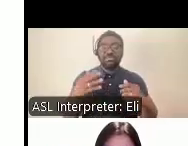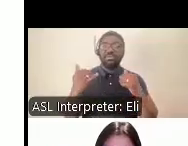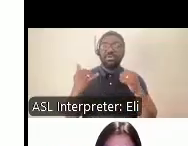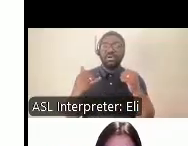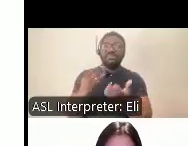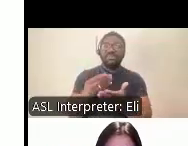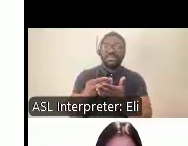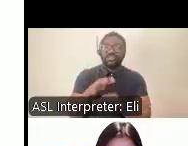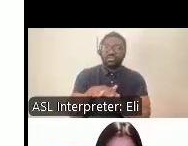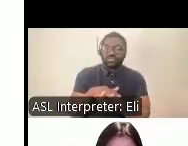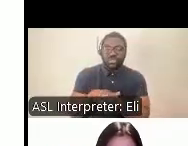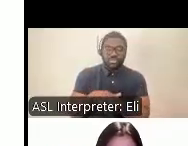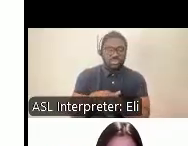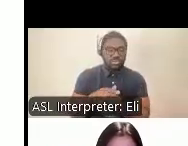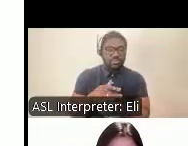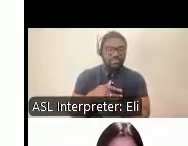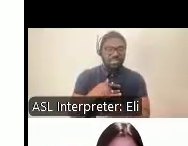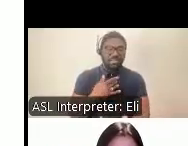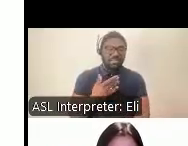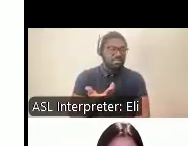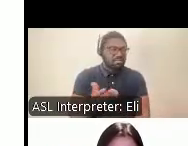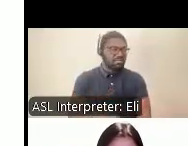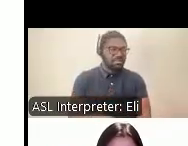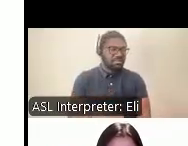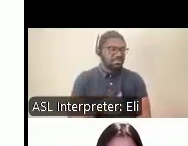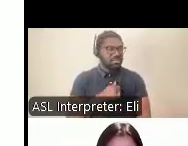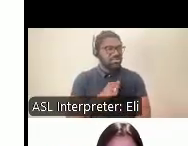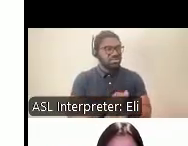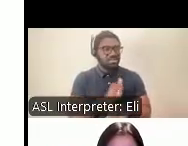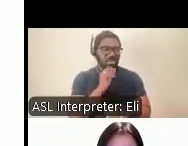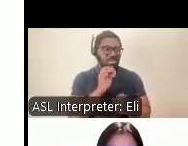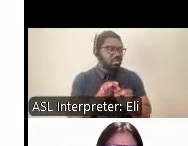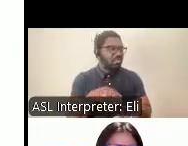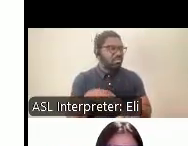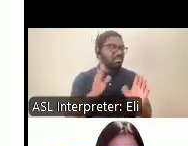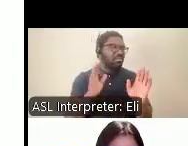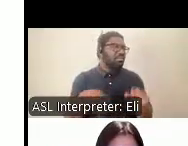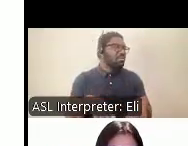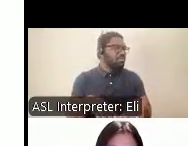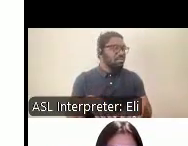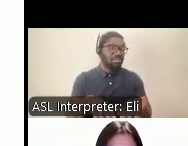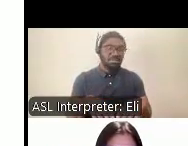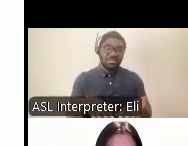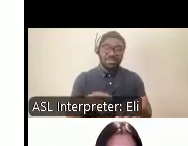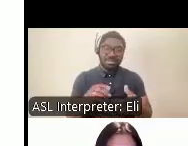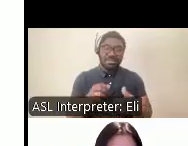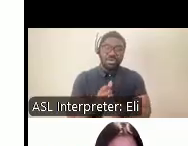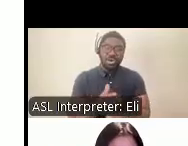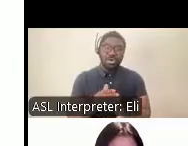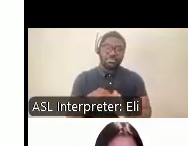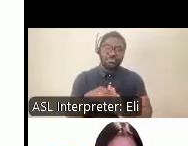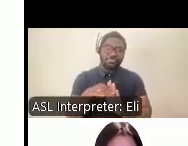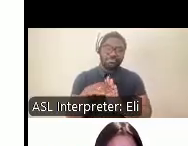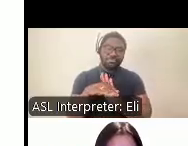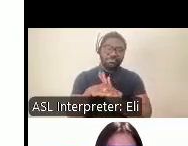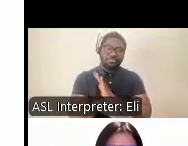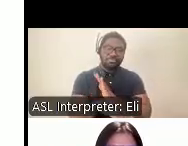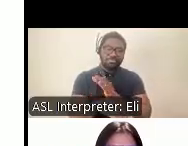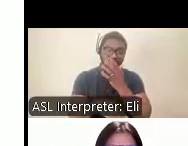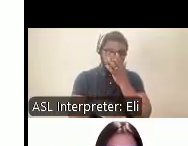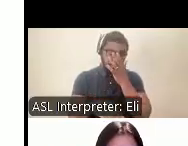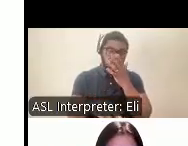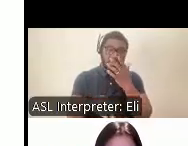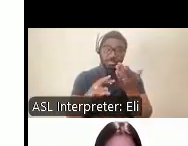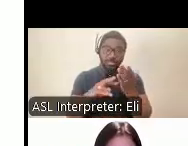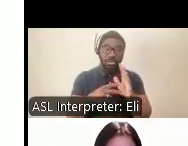or feeling unappreciated at work can really wear a person down. So when we say working impacts mental health, we mean